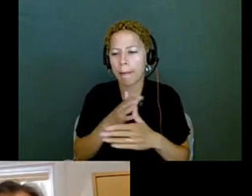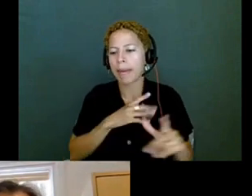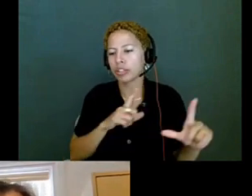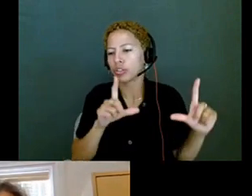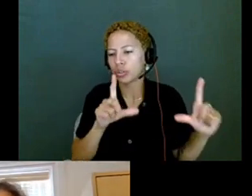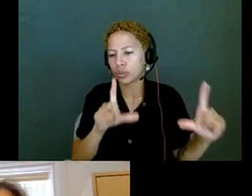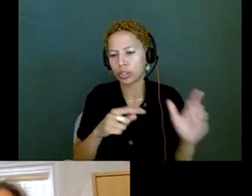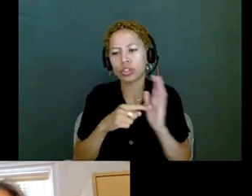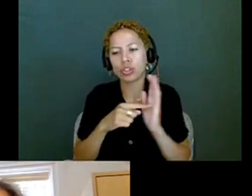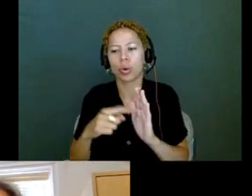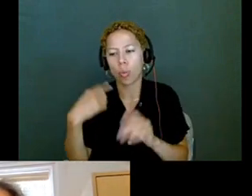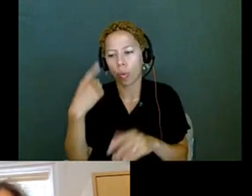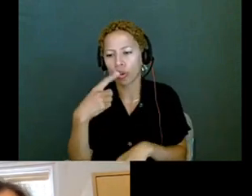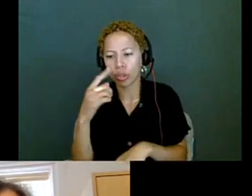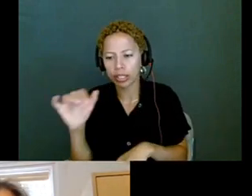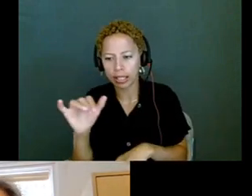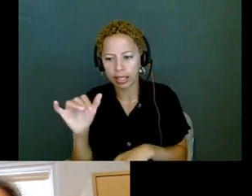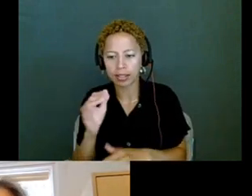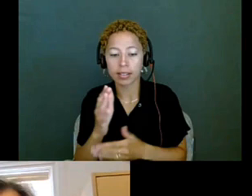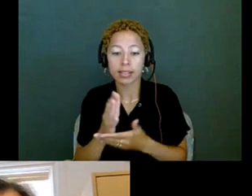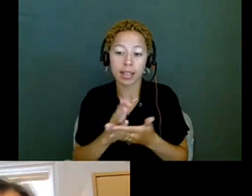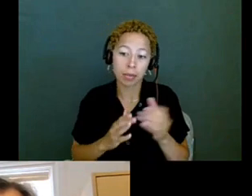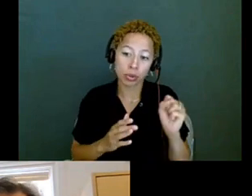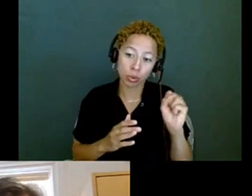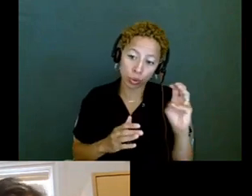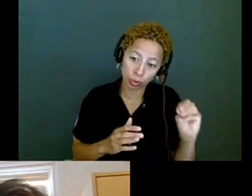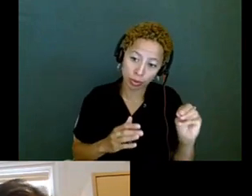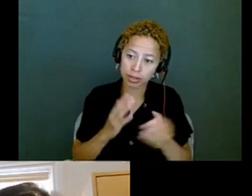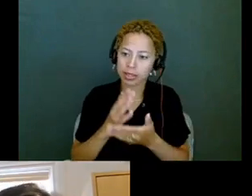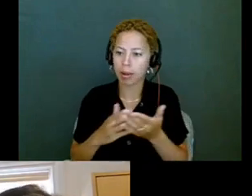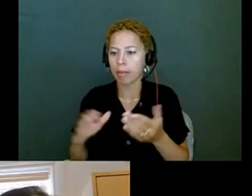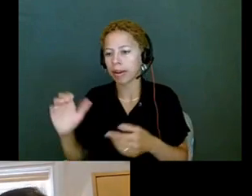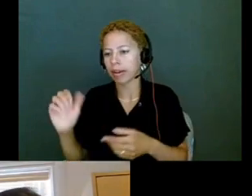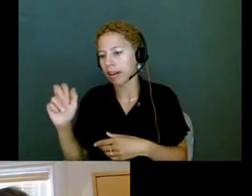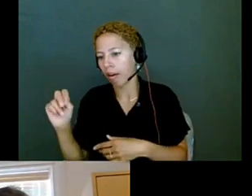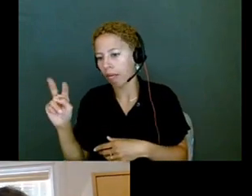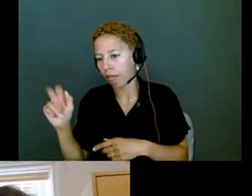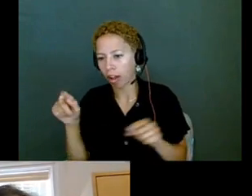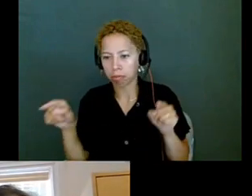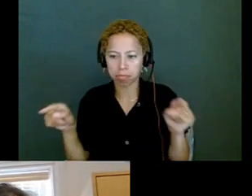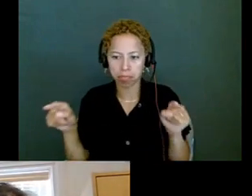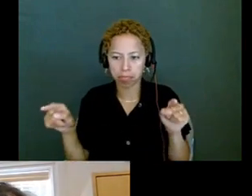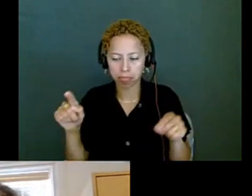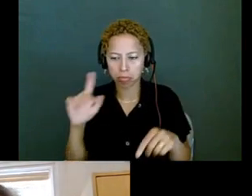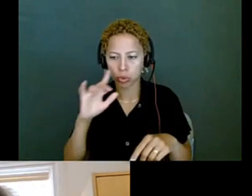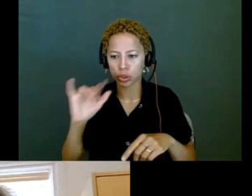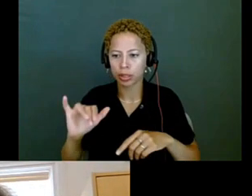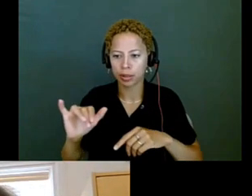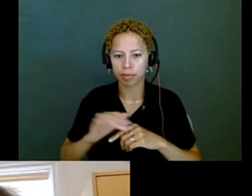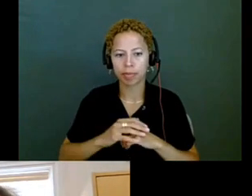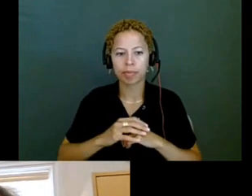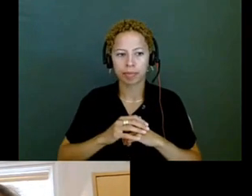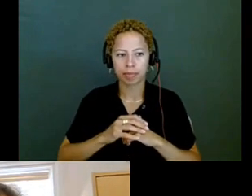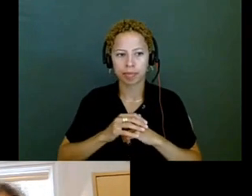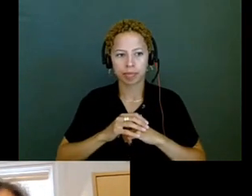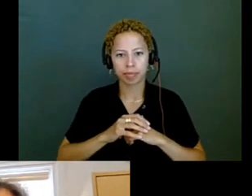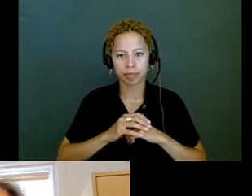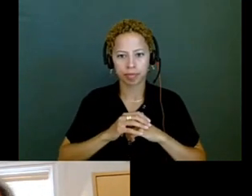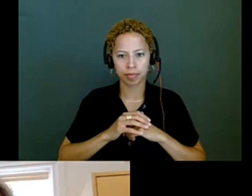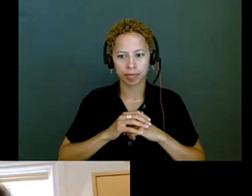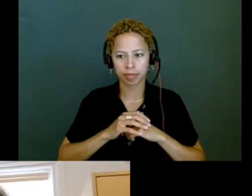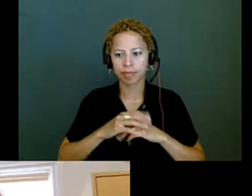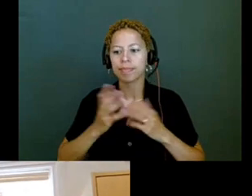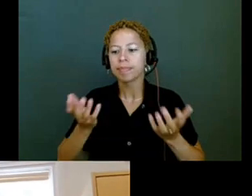I'll walk through both, some things on social media and some things on Canva. Perfect. Okay.